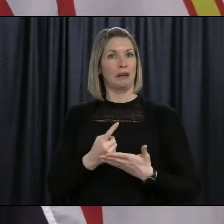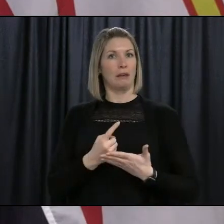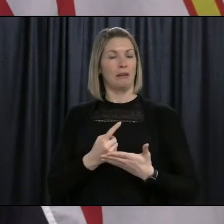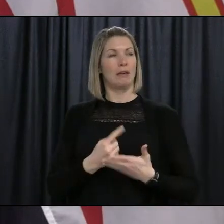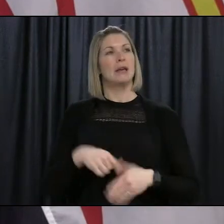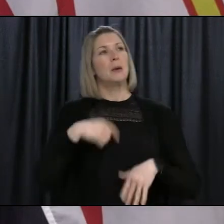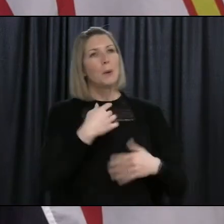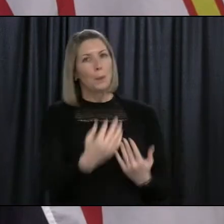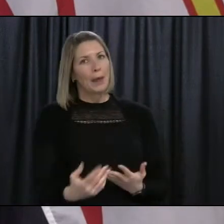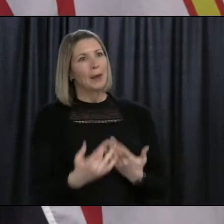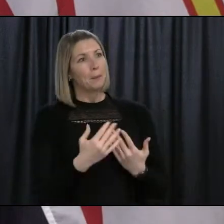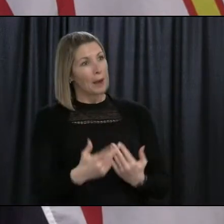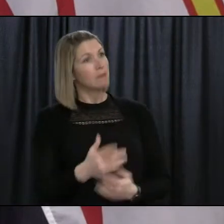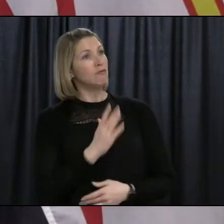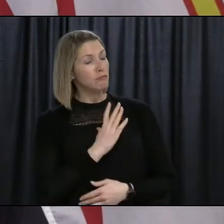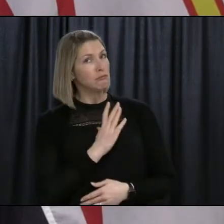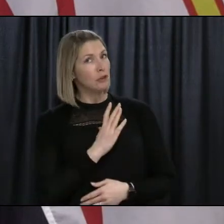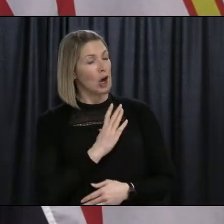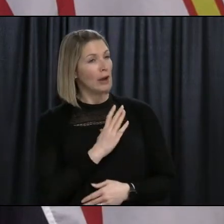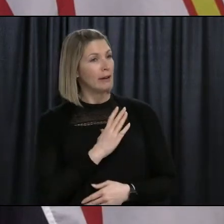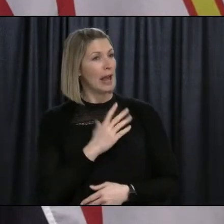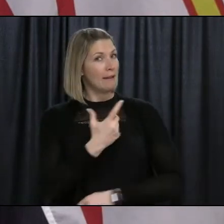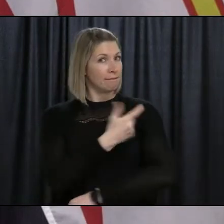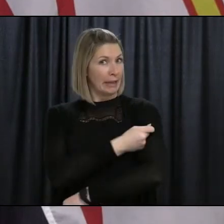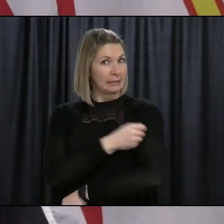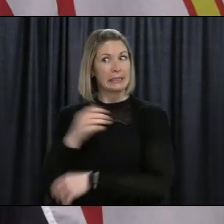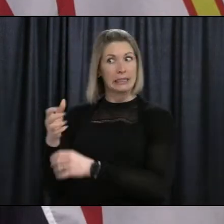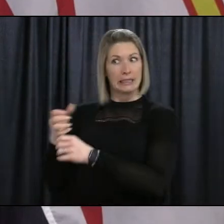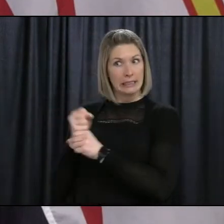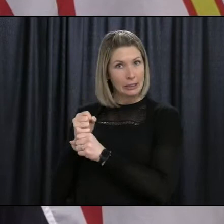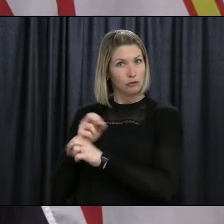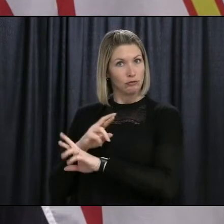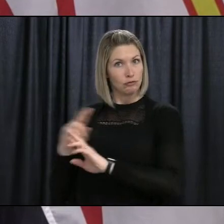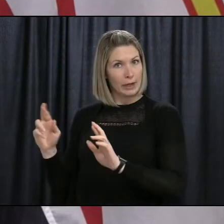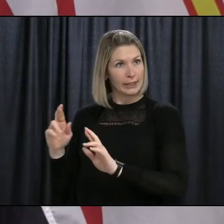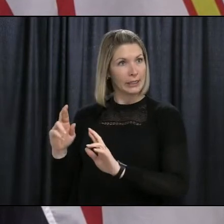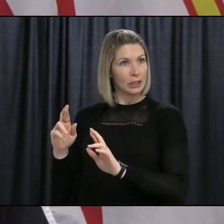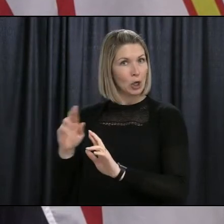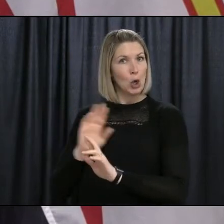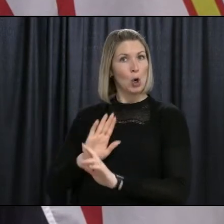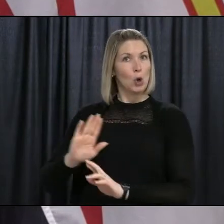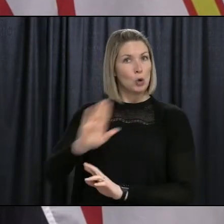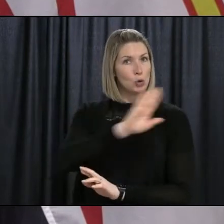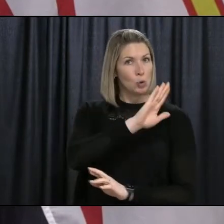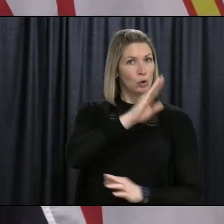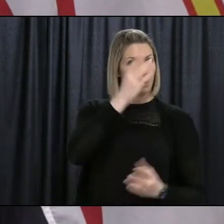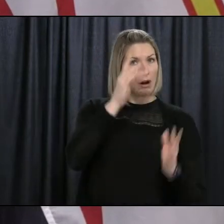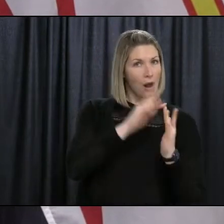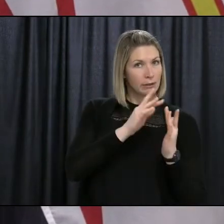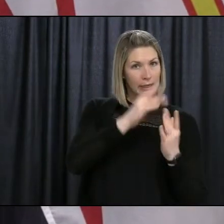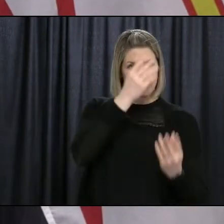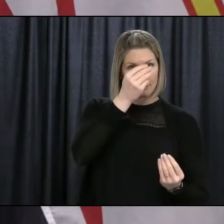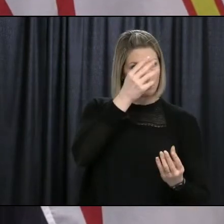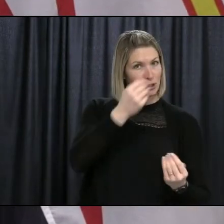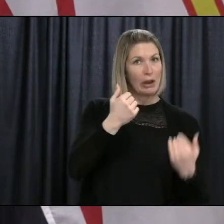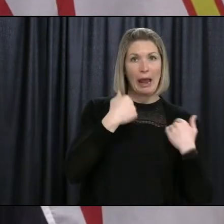dose is available for you in the week or months ahead, your information is in the system and you will be contacted.